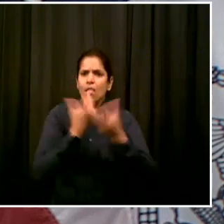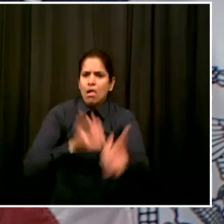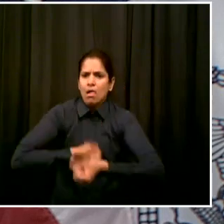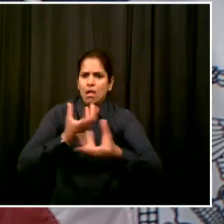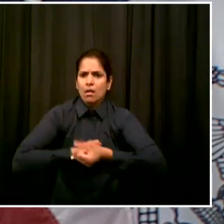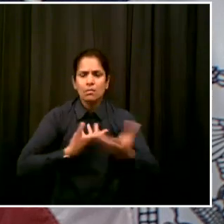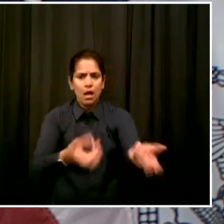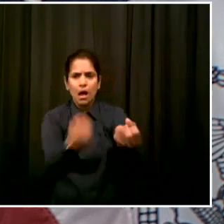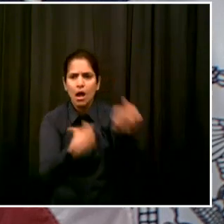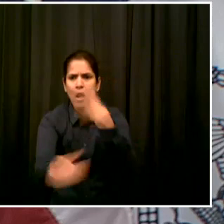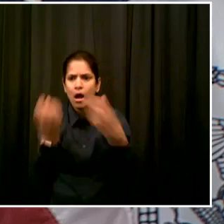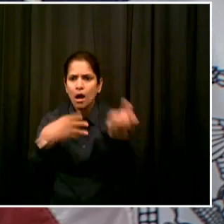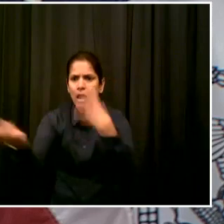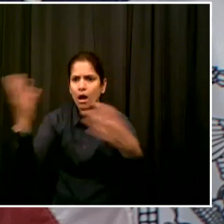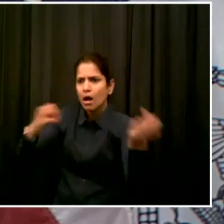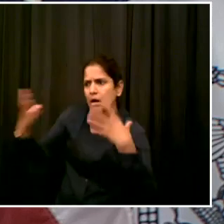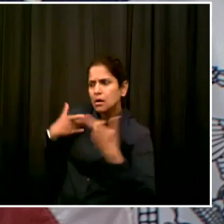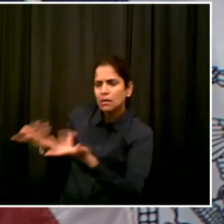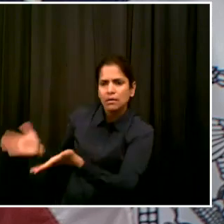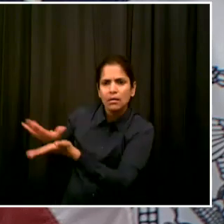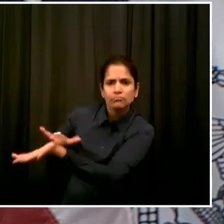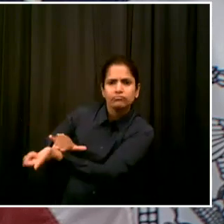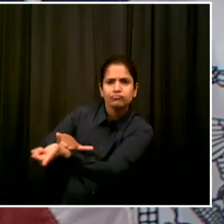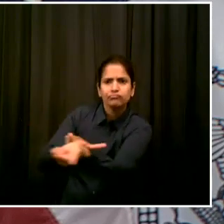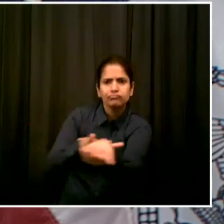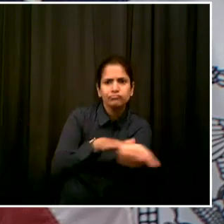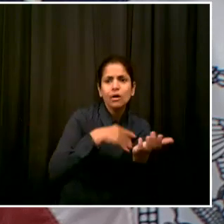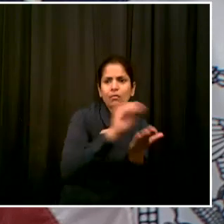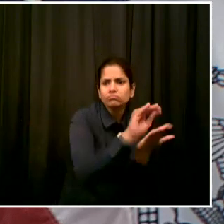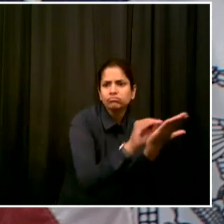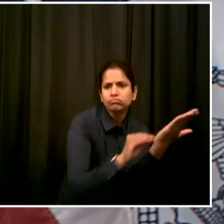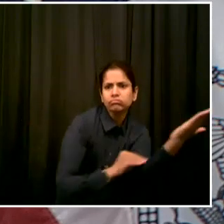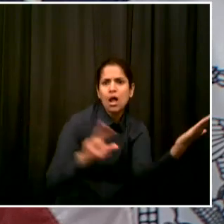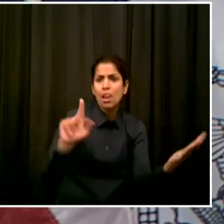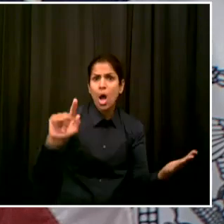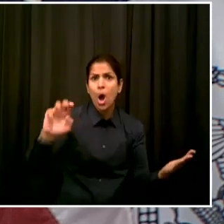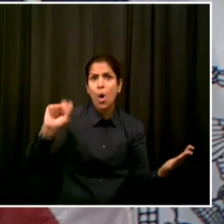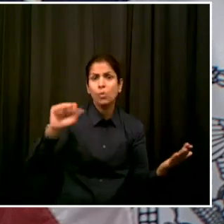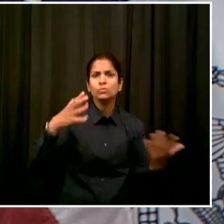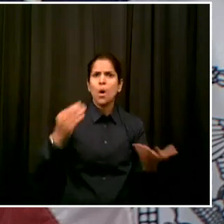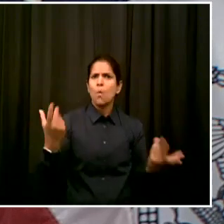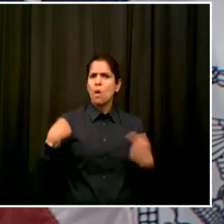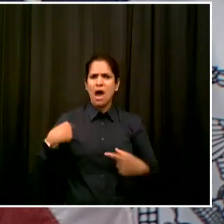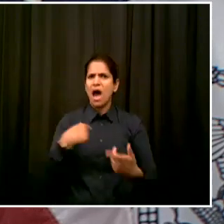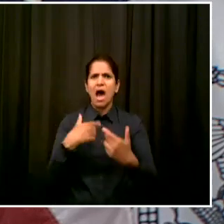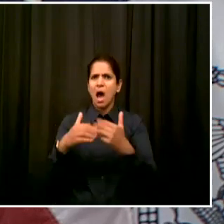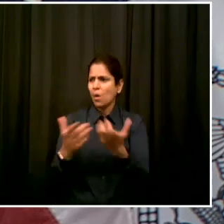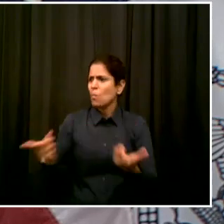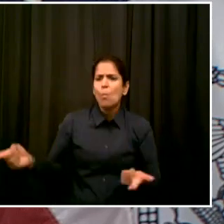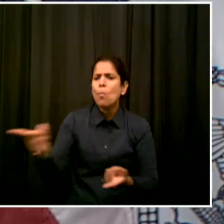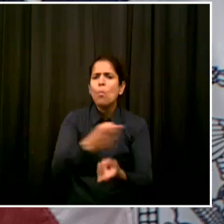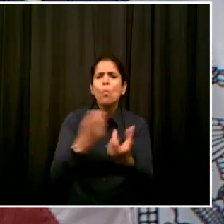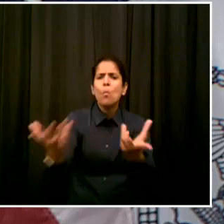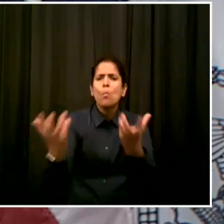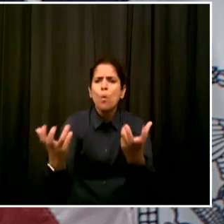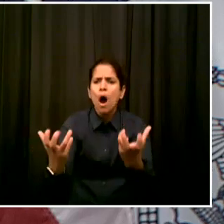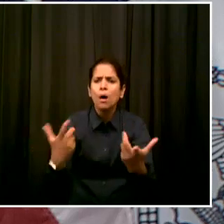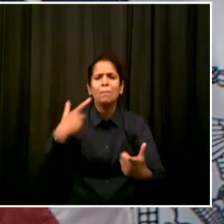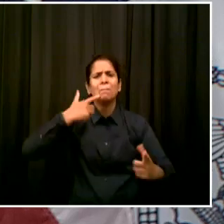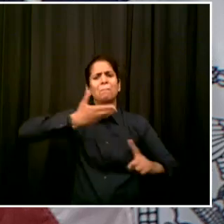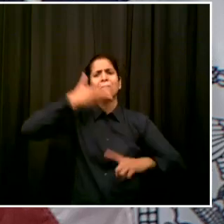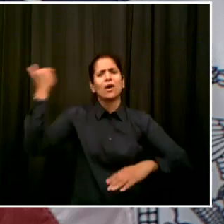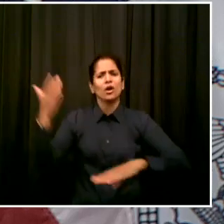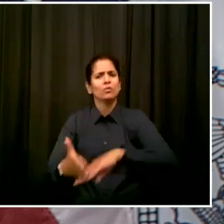ways. And the fact that there are still problems should not blind us to the fact that a lot of progress has been made and must